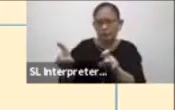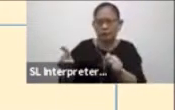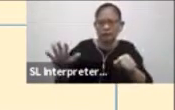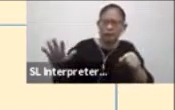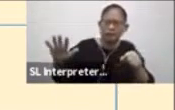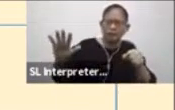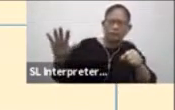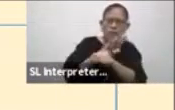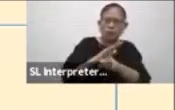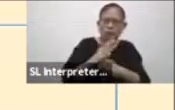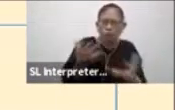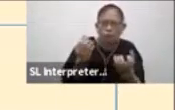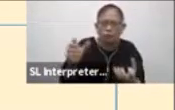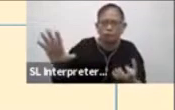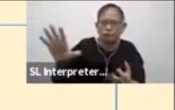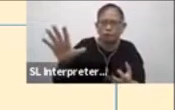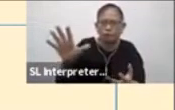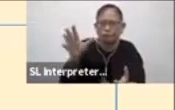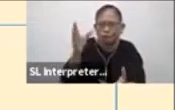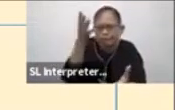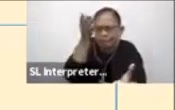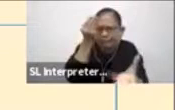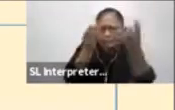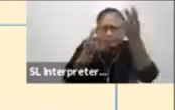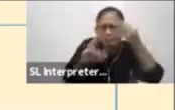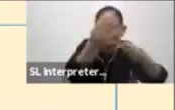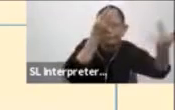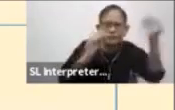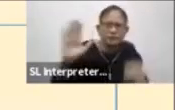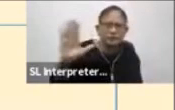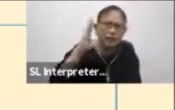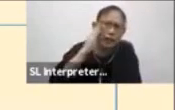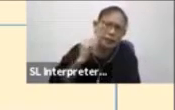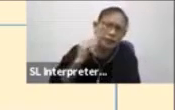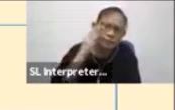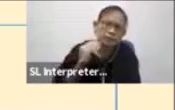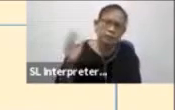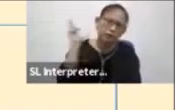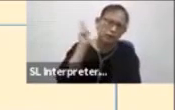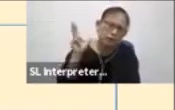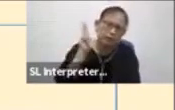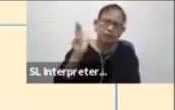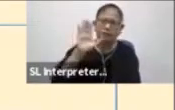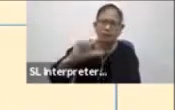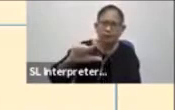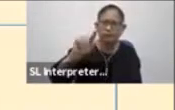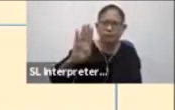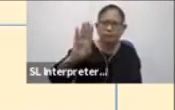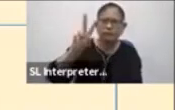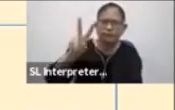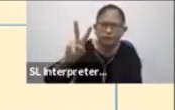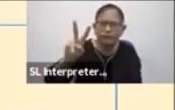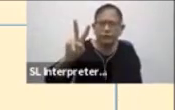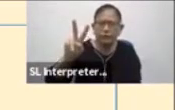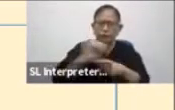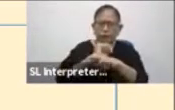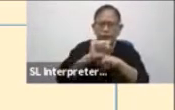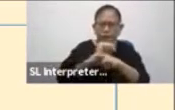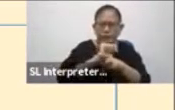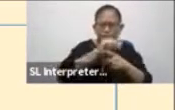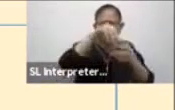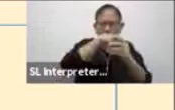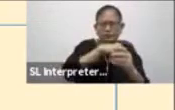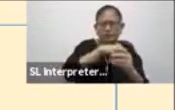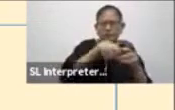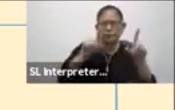capture the experiences by listing all the possible GBV practices in the questionnaire. So we don't